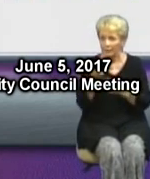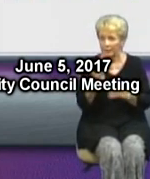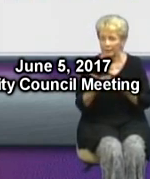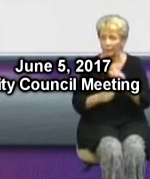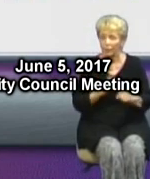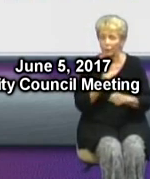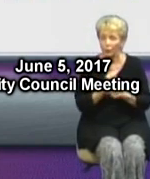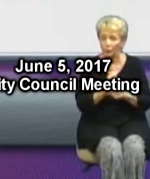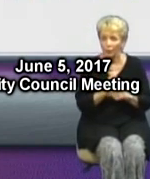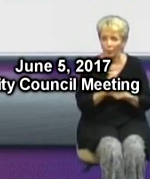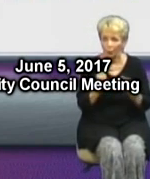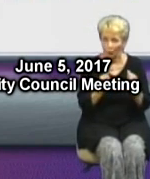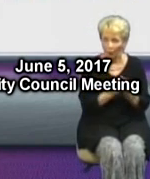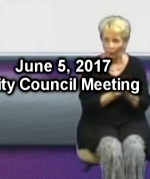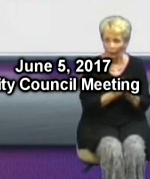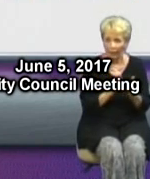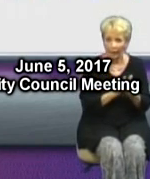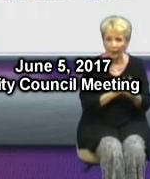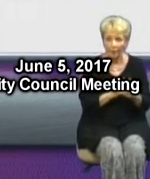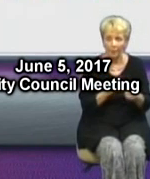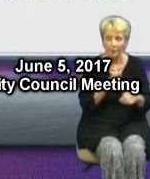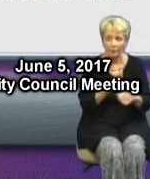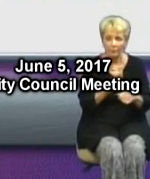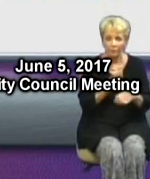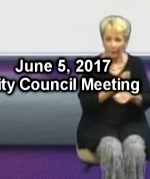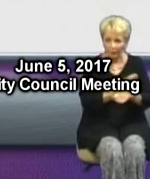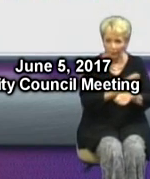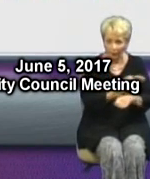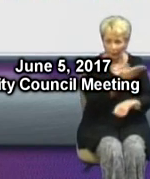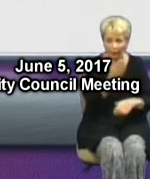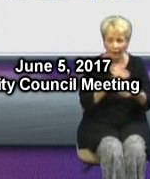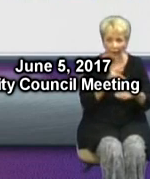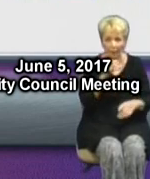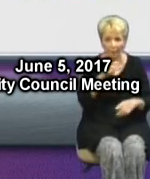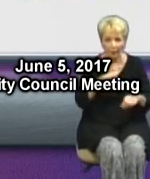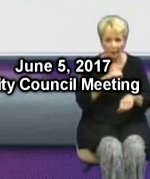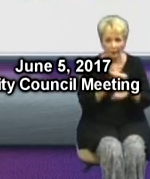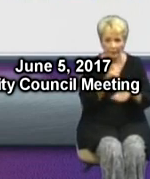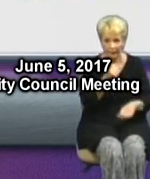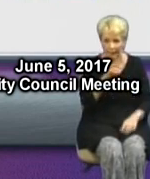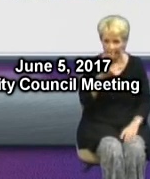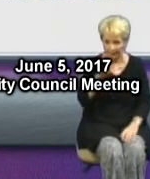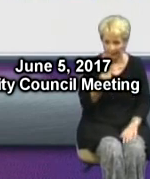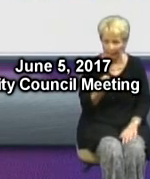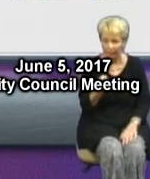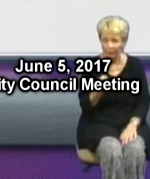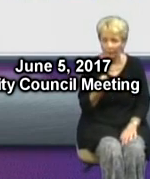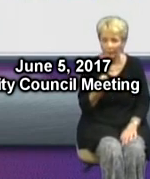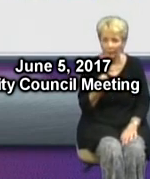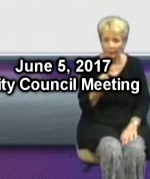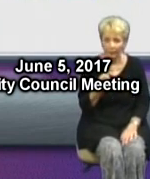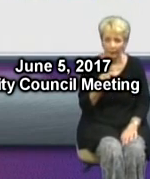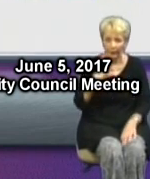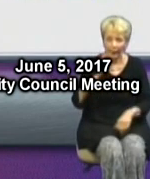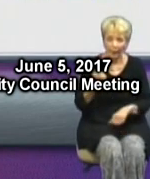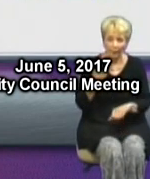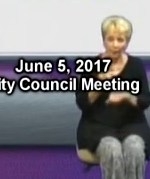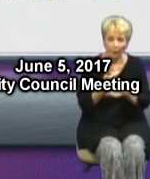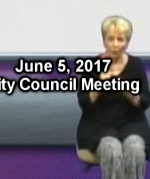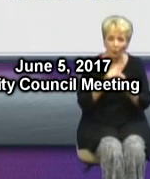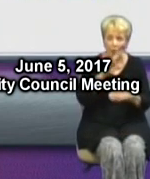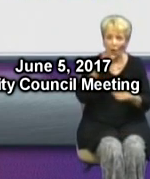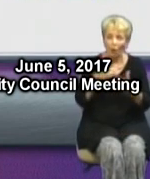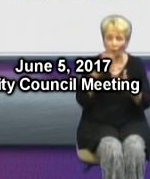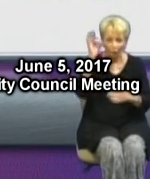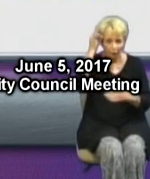years with the improvements out there, that plant was built in the 70s. It was built with all